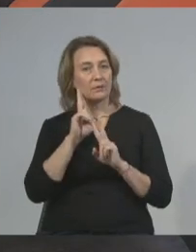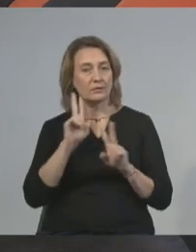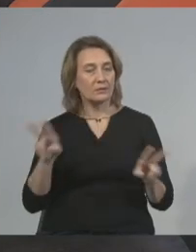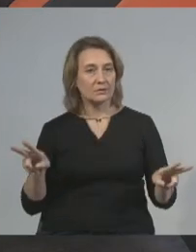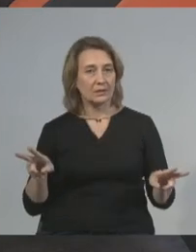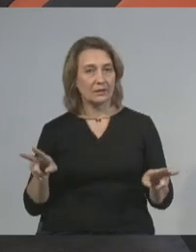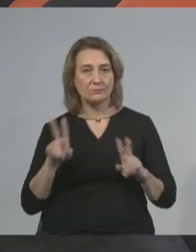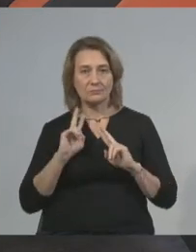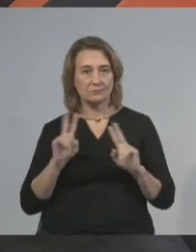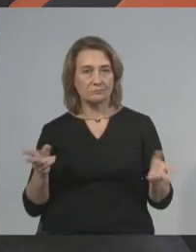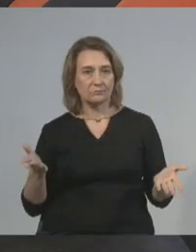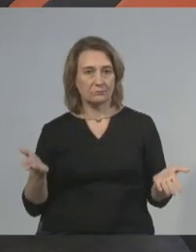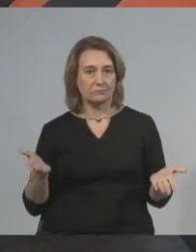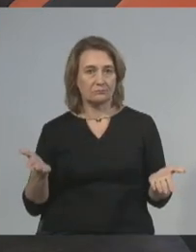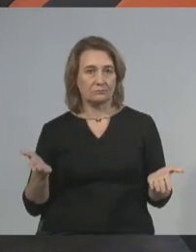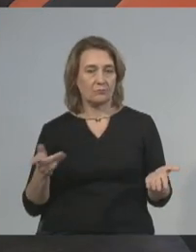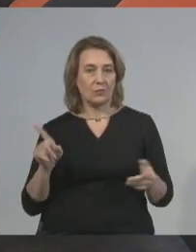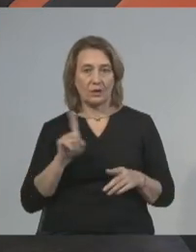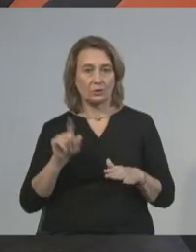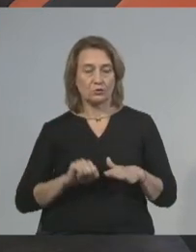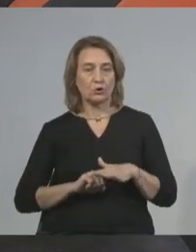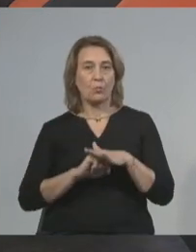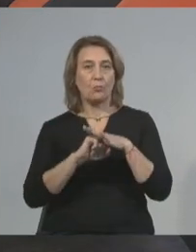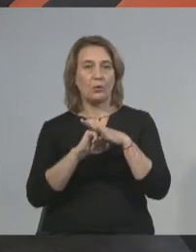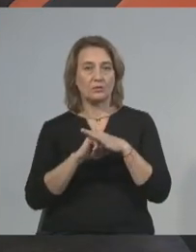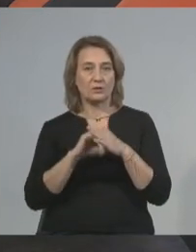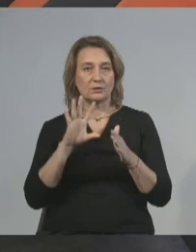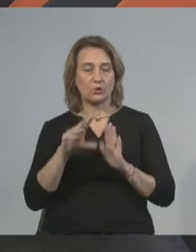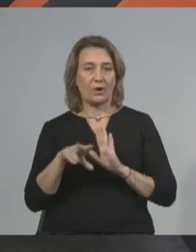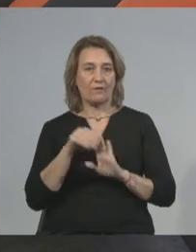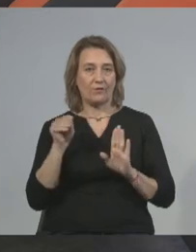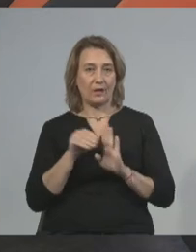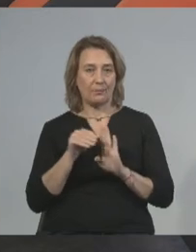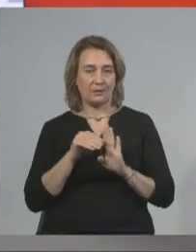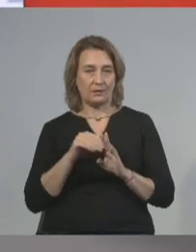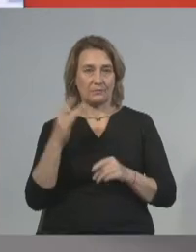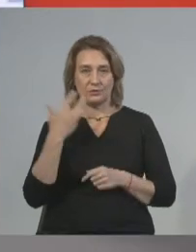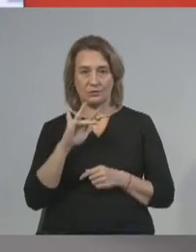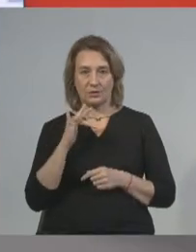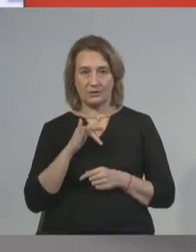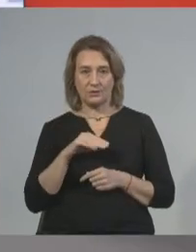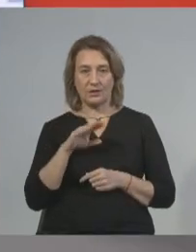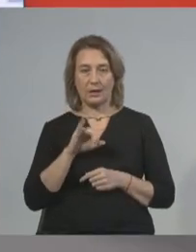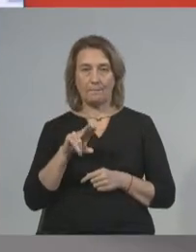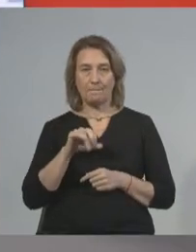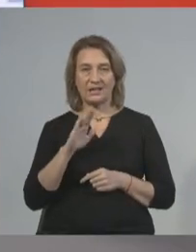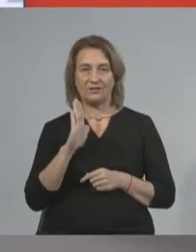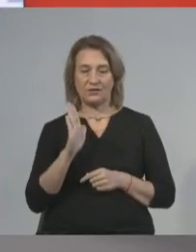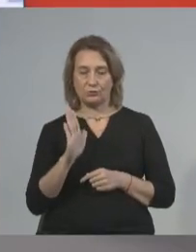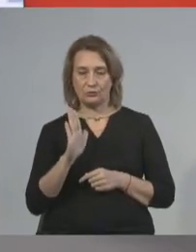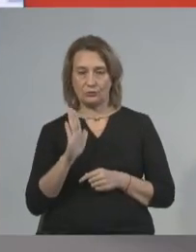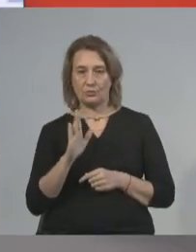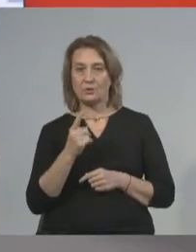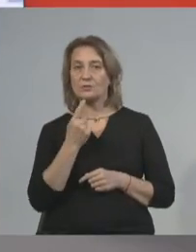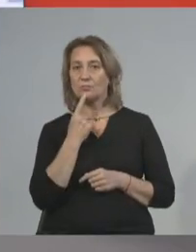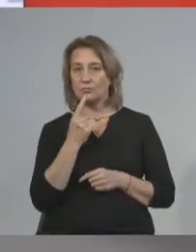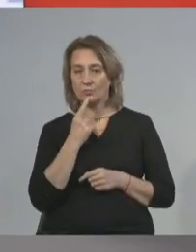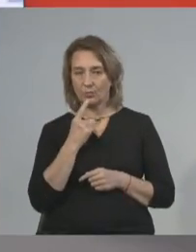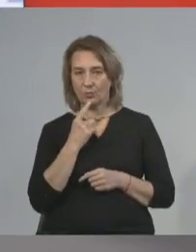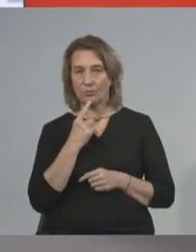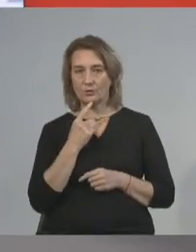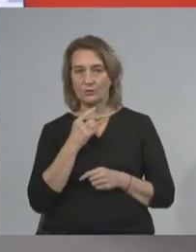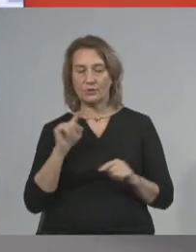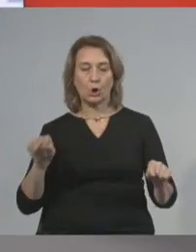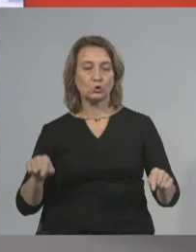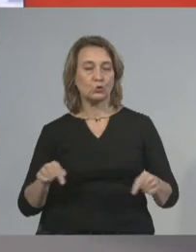phrases for final remarks yeah so this is the social bubble and actually this is what uh madovachuk